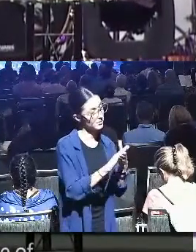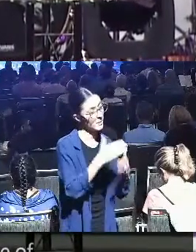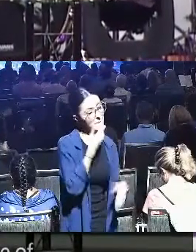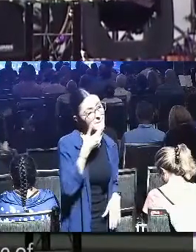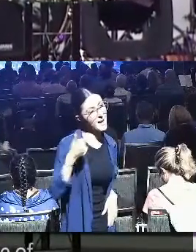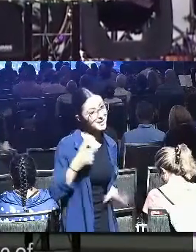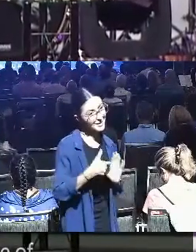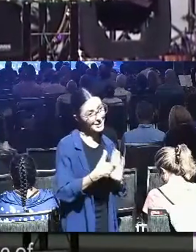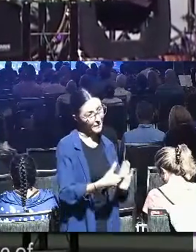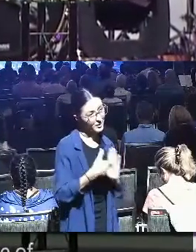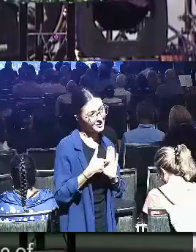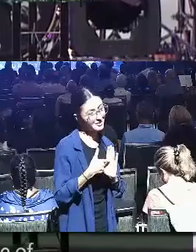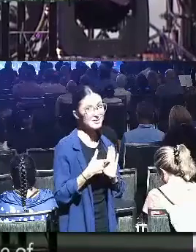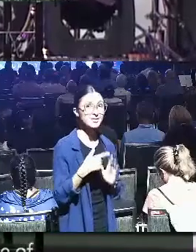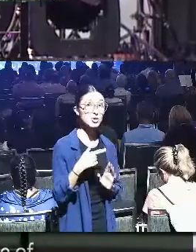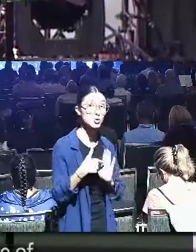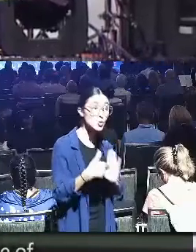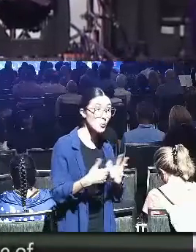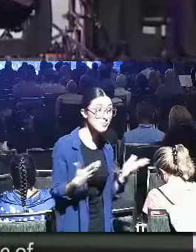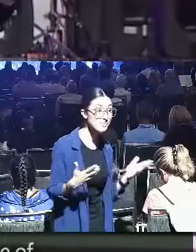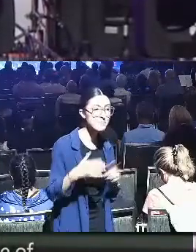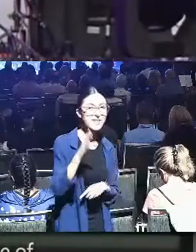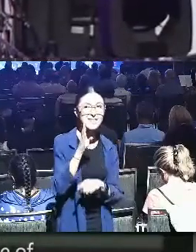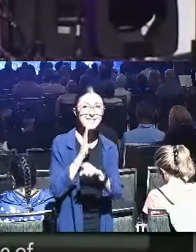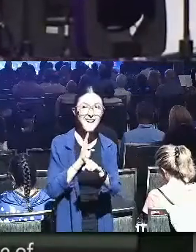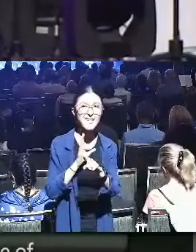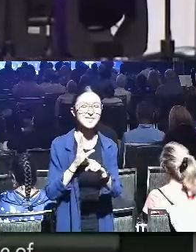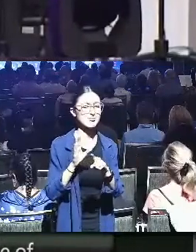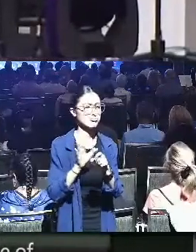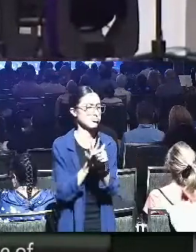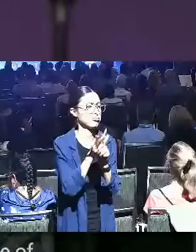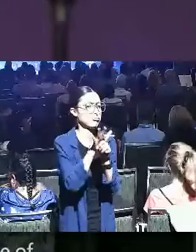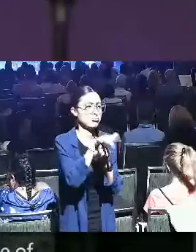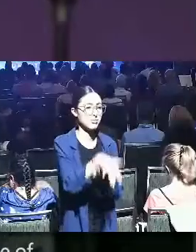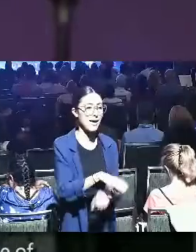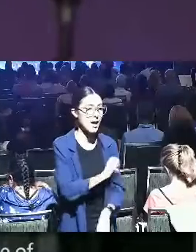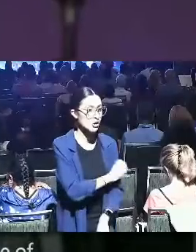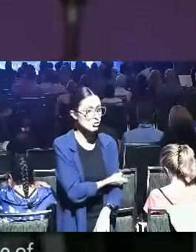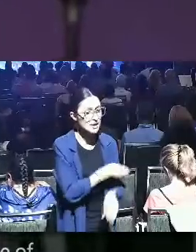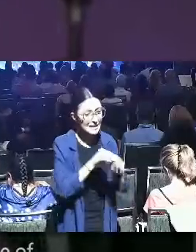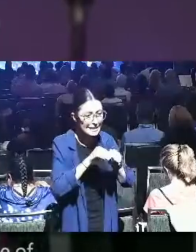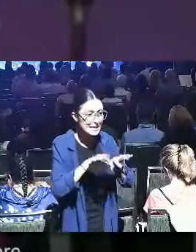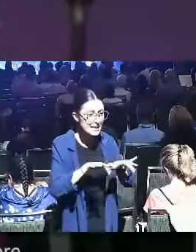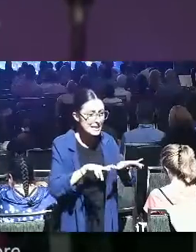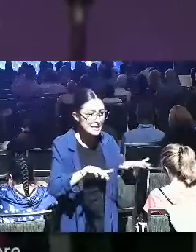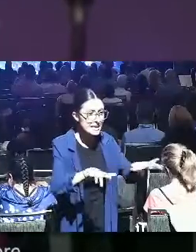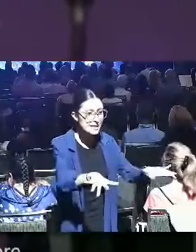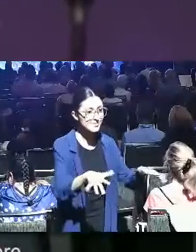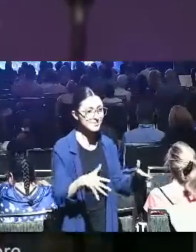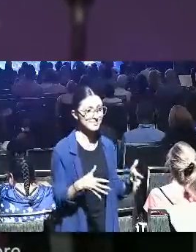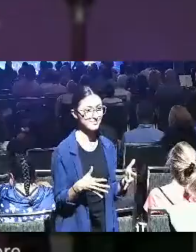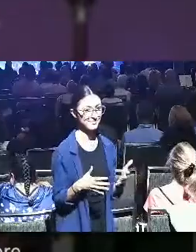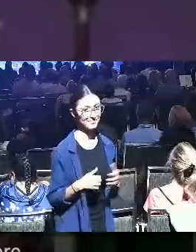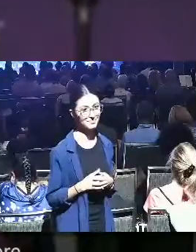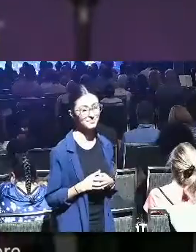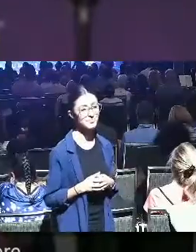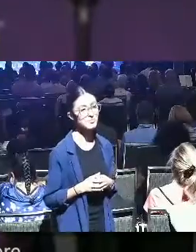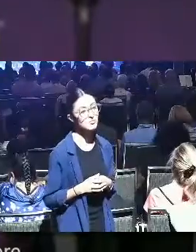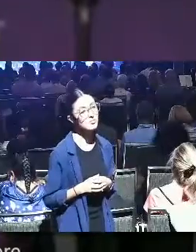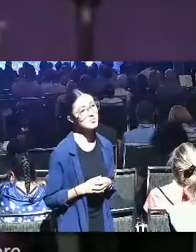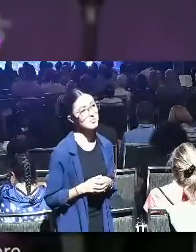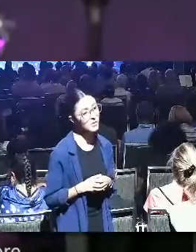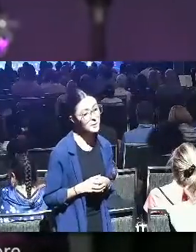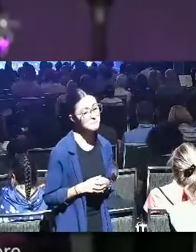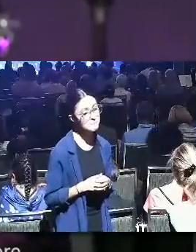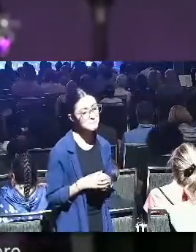abundant energy coming to full fruition before our eyes. You know, God is, you look at the account